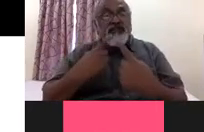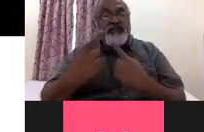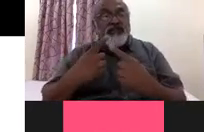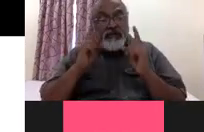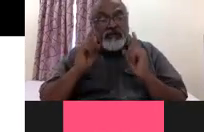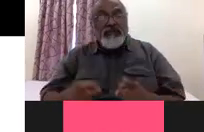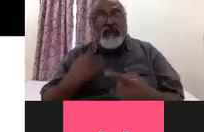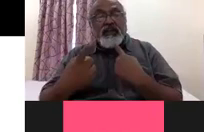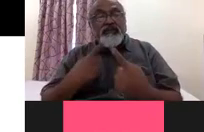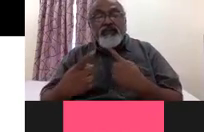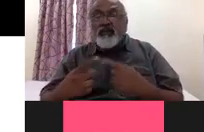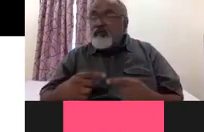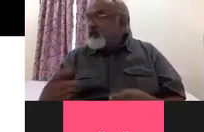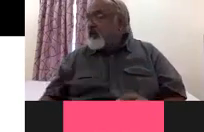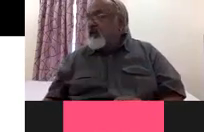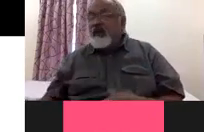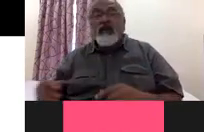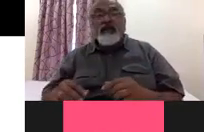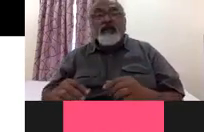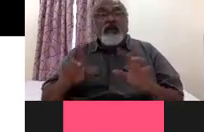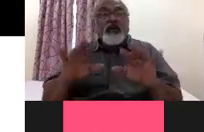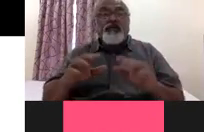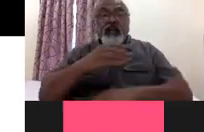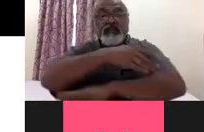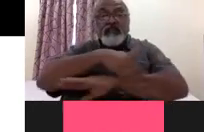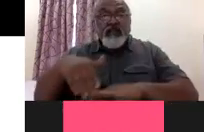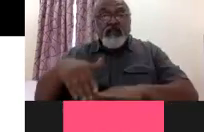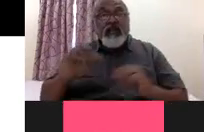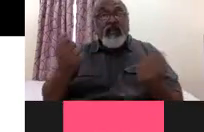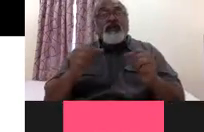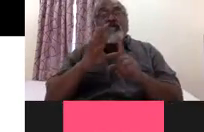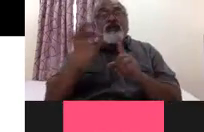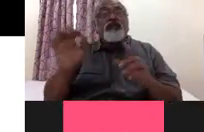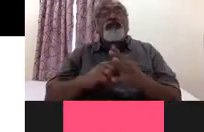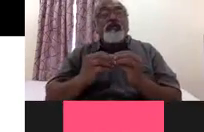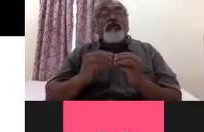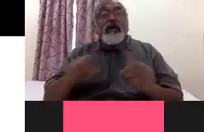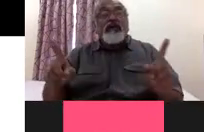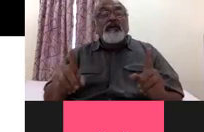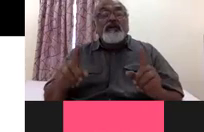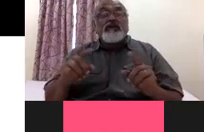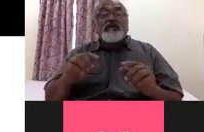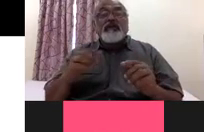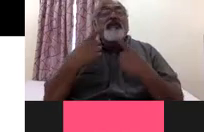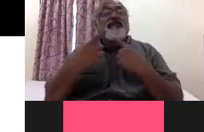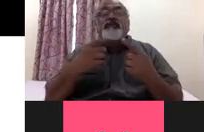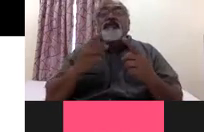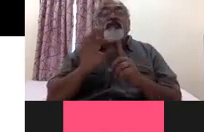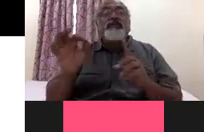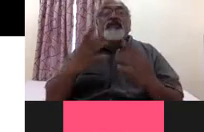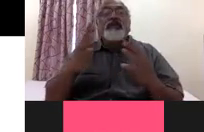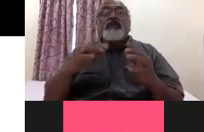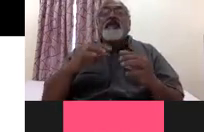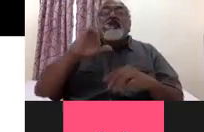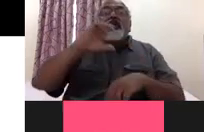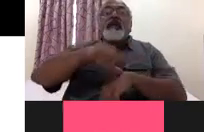this person who is walking on the floor is a computer engineer and has the ability to perform the role, but oh, interview hota hi nahi hai, we'll meet you later karke, the